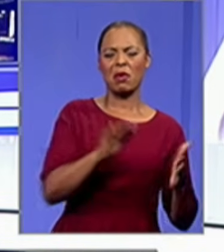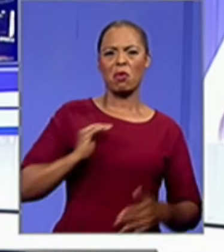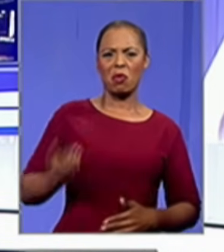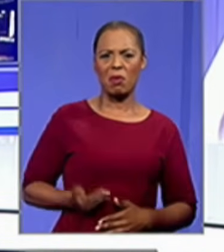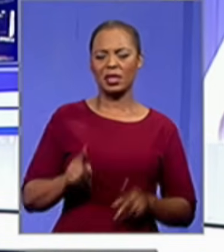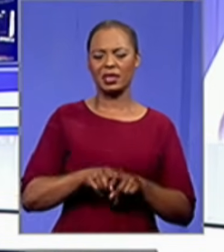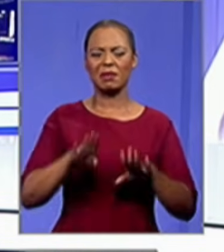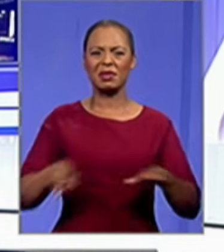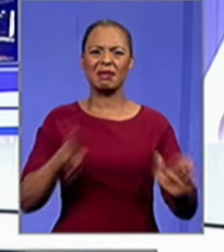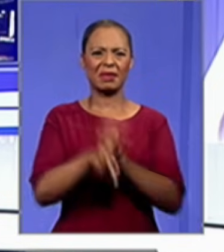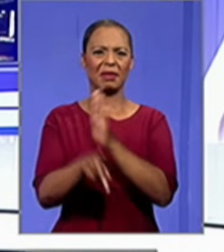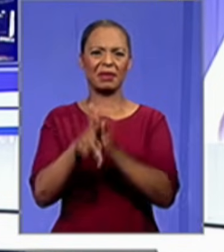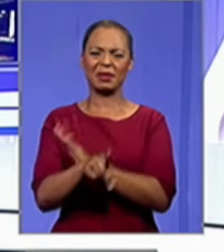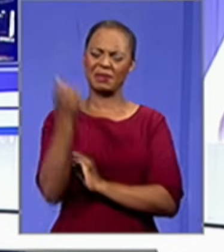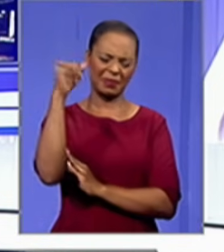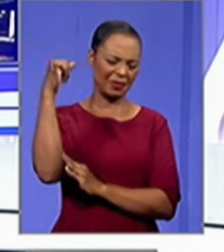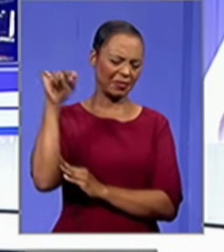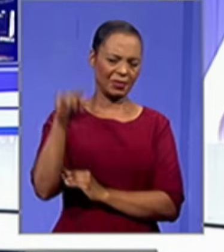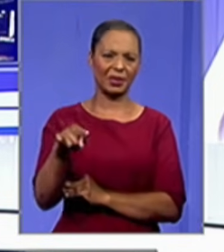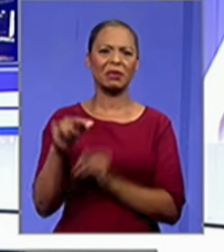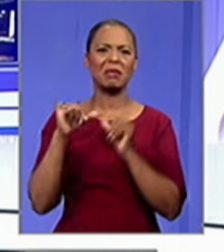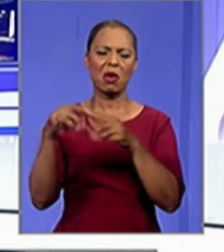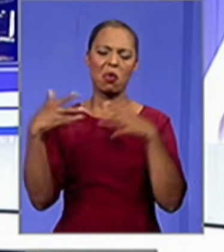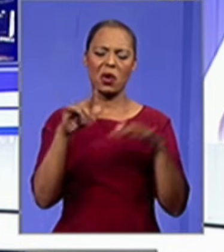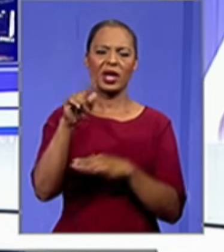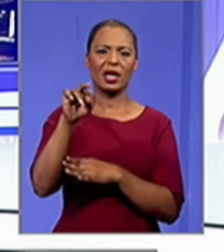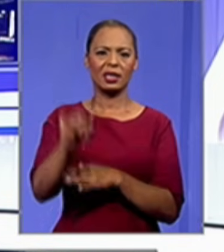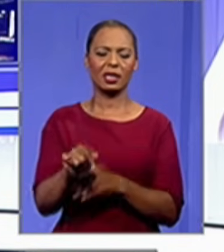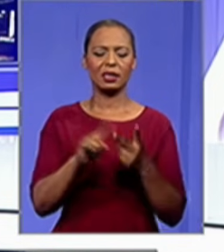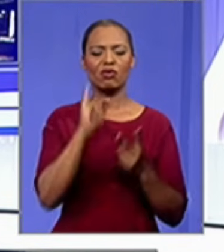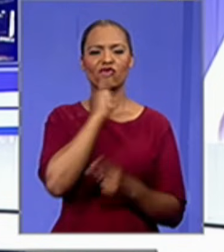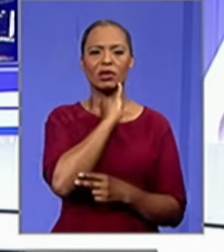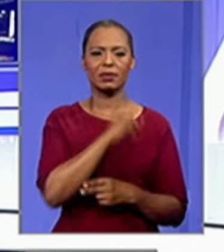basadi dikgohlanong tšeo di tšwelago pele ka Israele le Gaza.